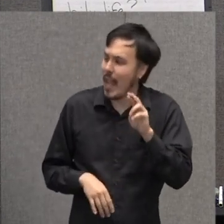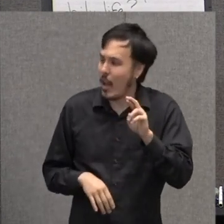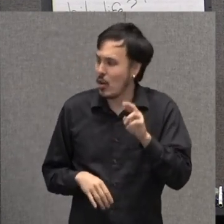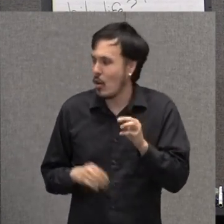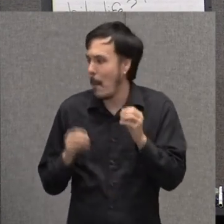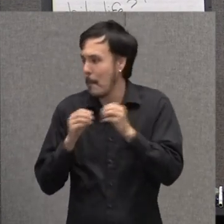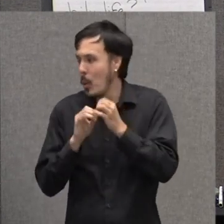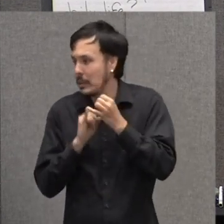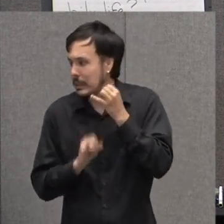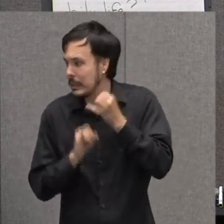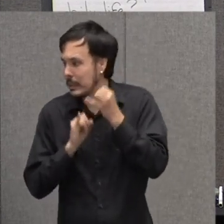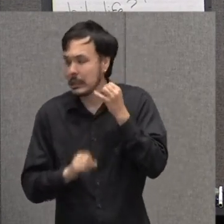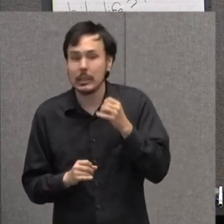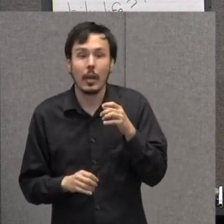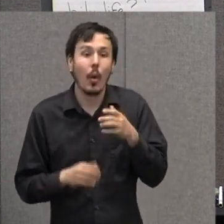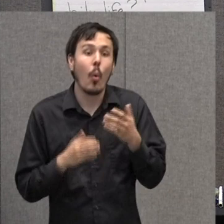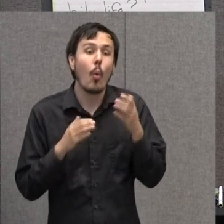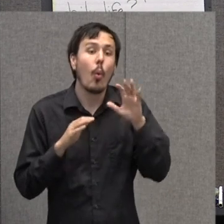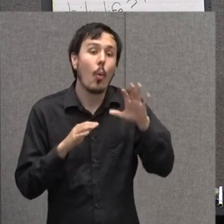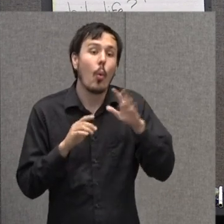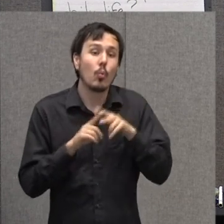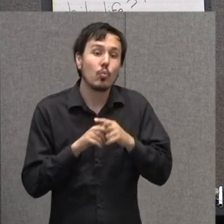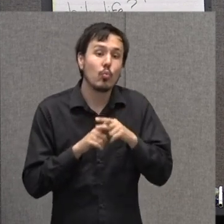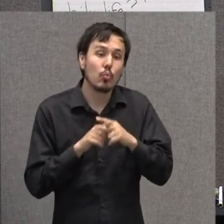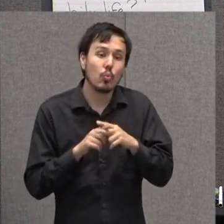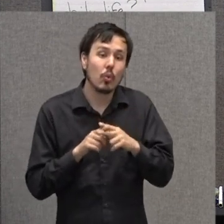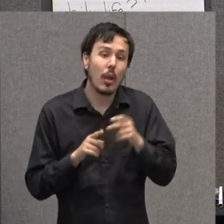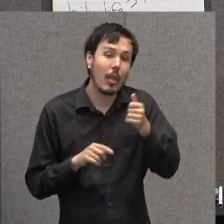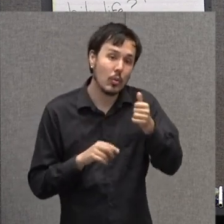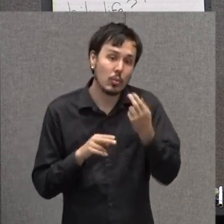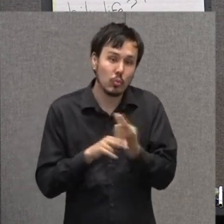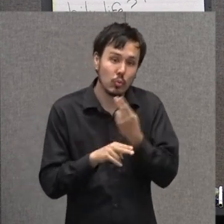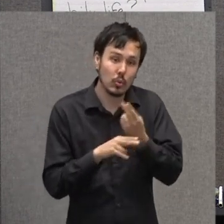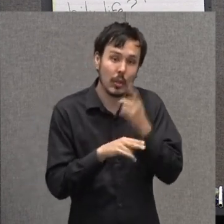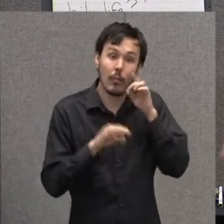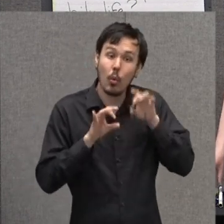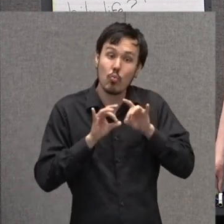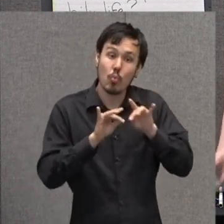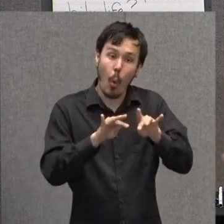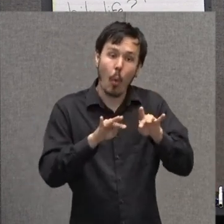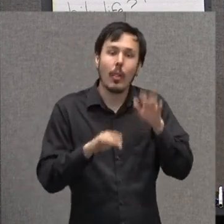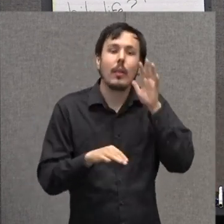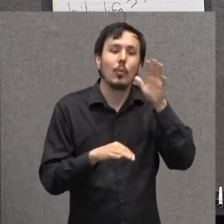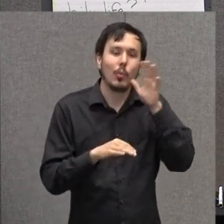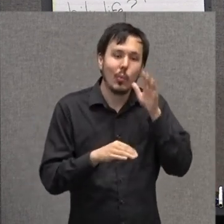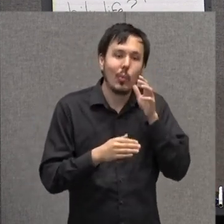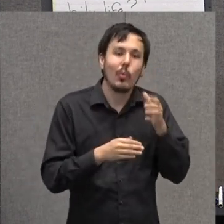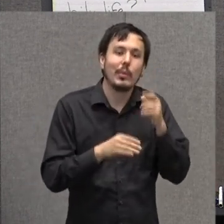tool that you're using on the inside, the bigger the tube will be. Okay. Newspaper tube.